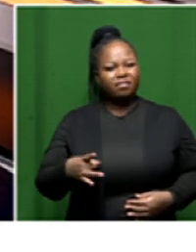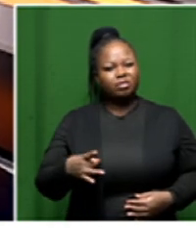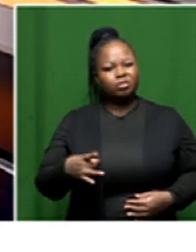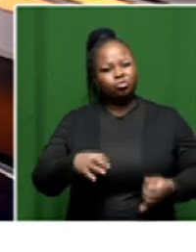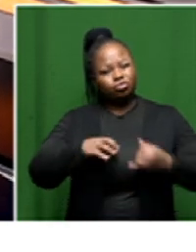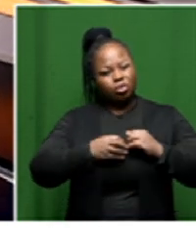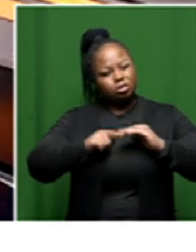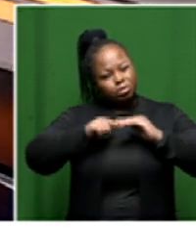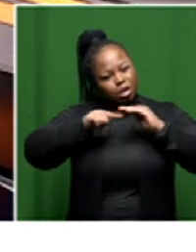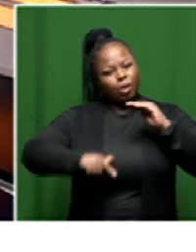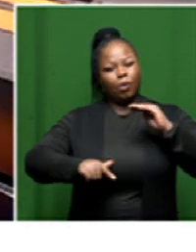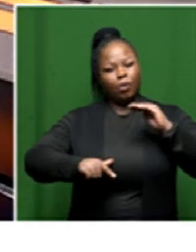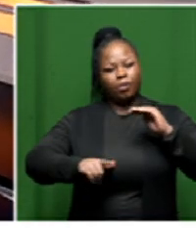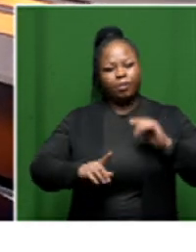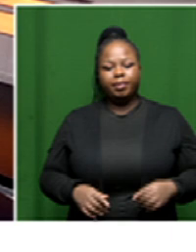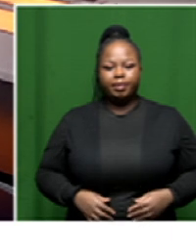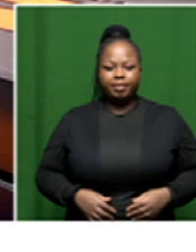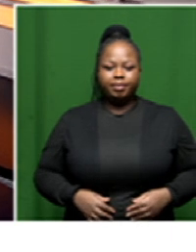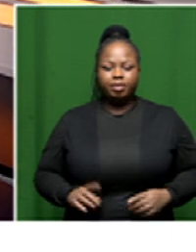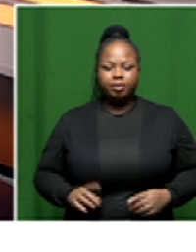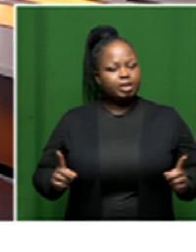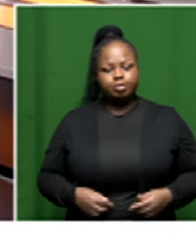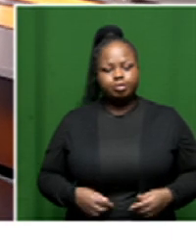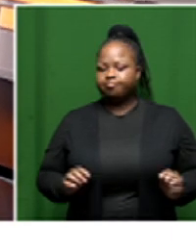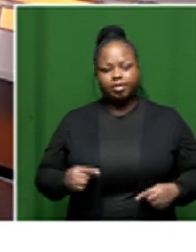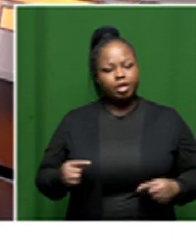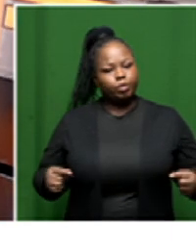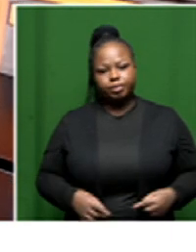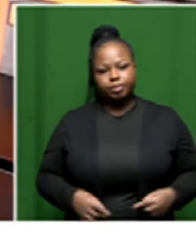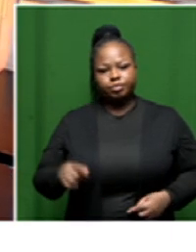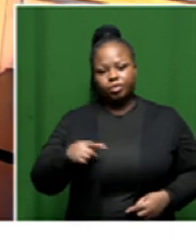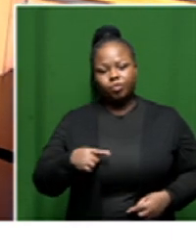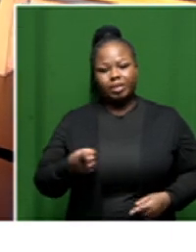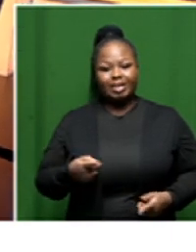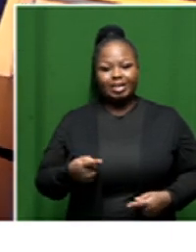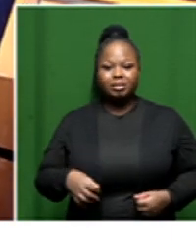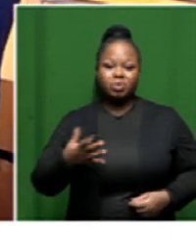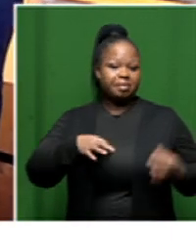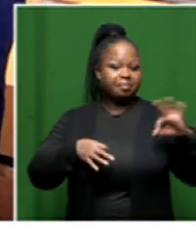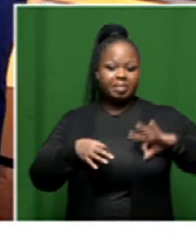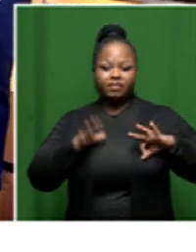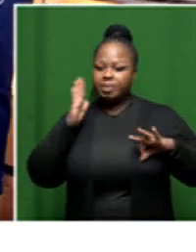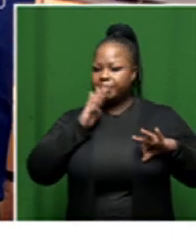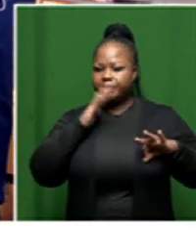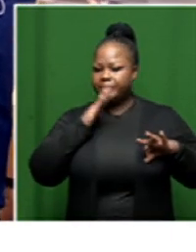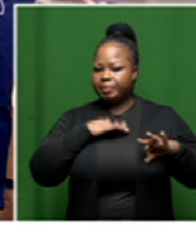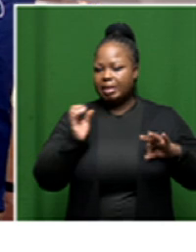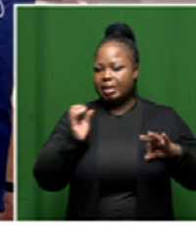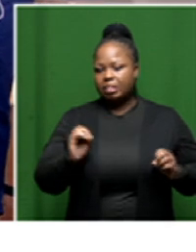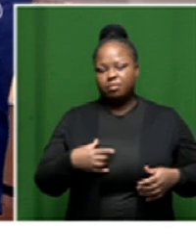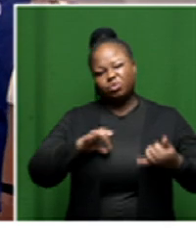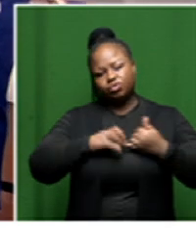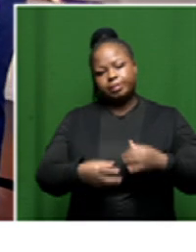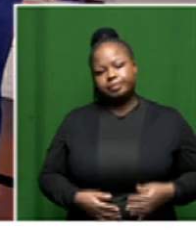pricing as low as the established restaurants. Yeah. But however, like I said, rebates are actually killing us. We don't get rebates. Yeah, You know, so, but we